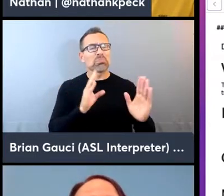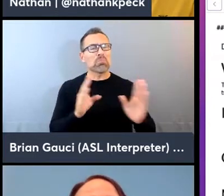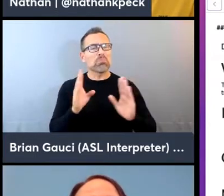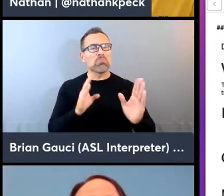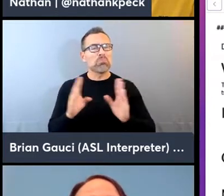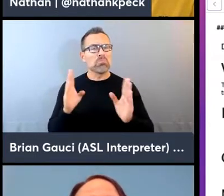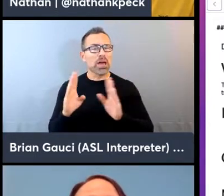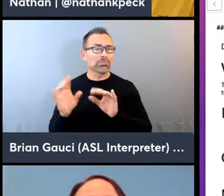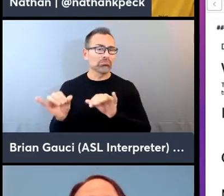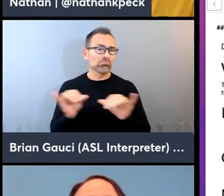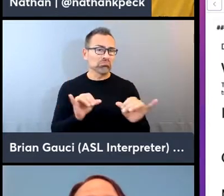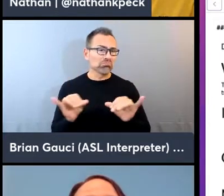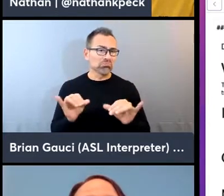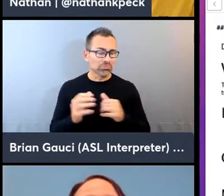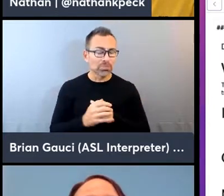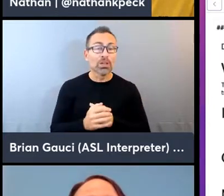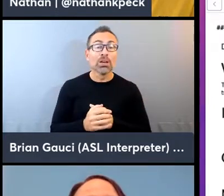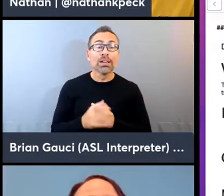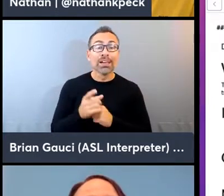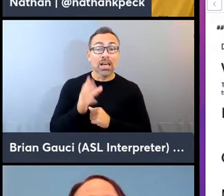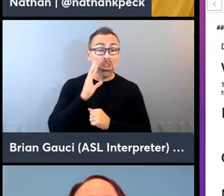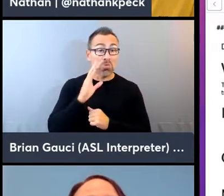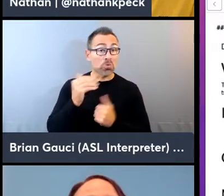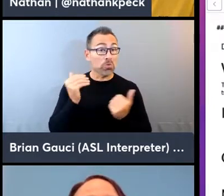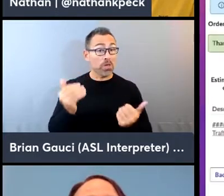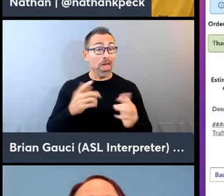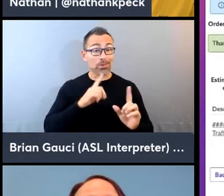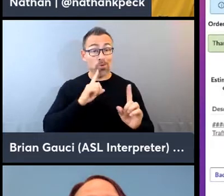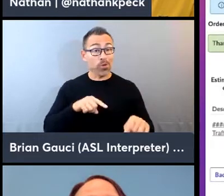And then it's going to order that,